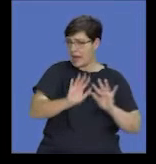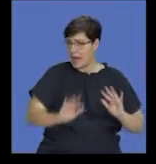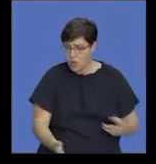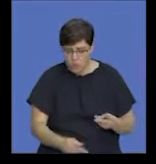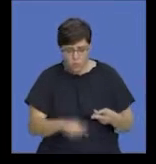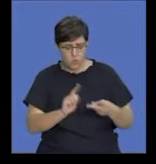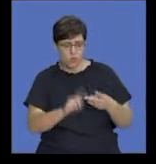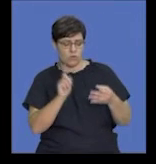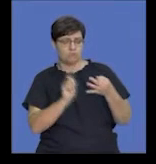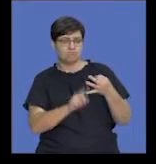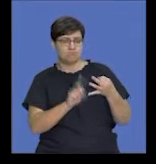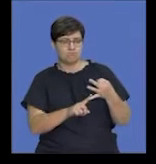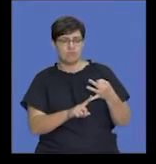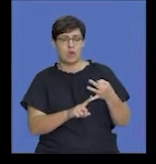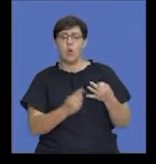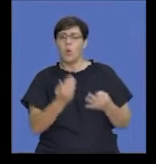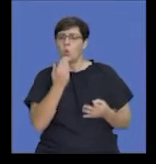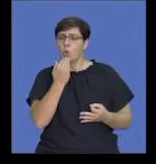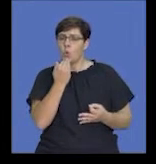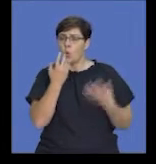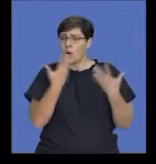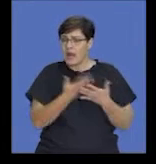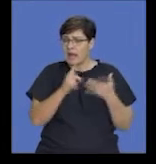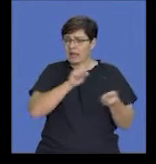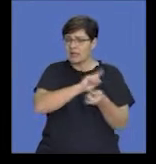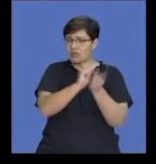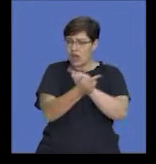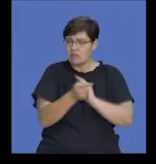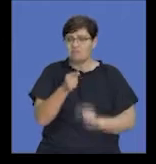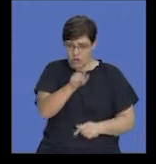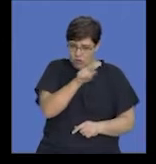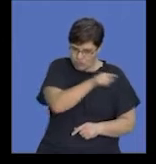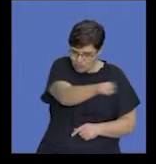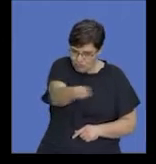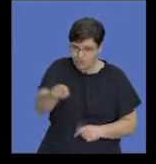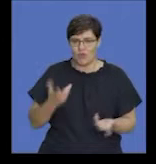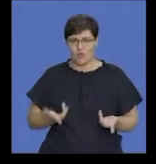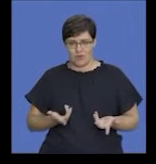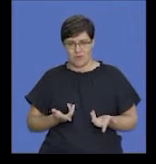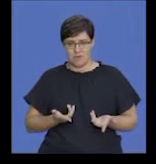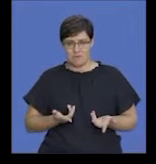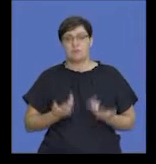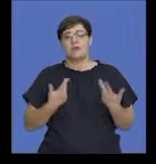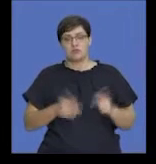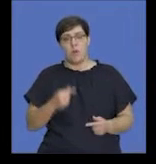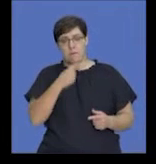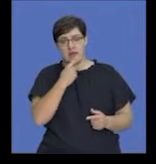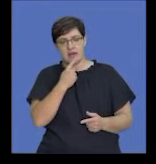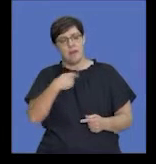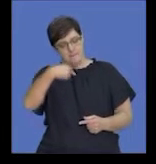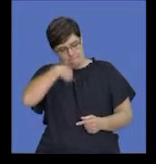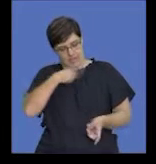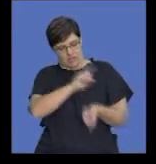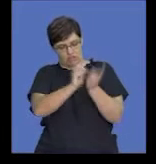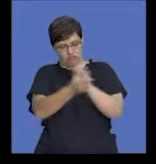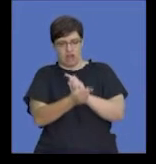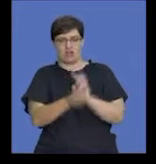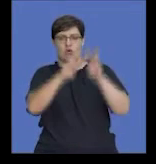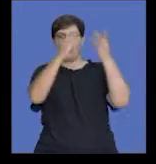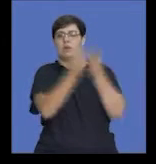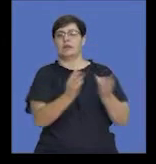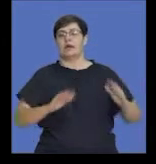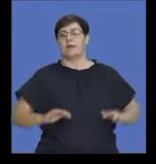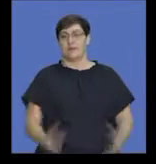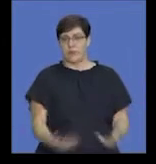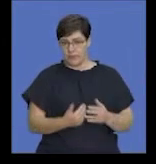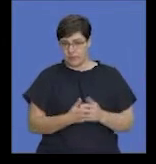looking at, and it is in your hands to make a difference. And obviously you need to talk about how you are the one to make a difference